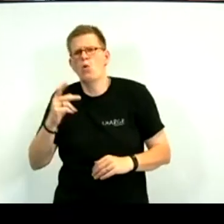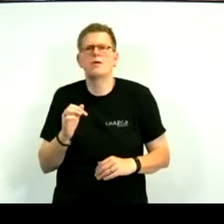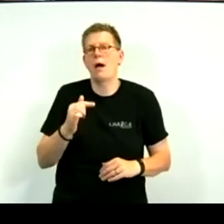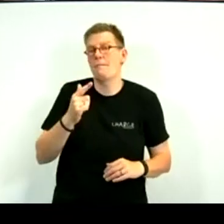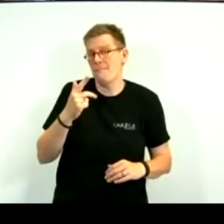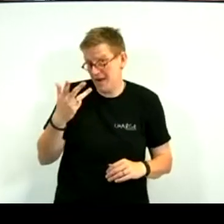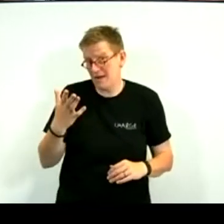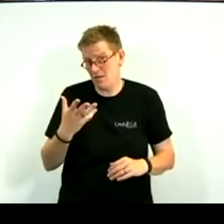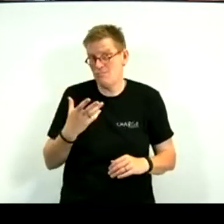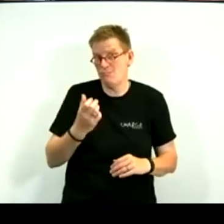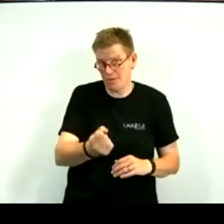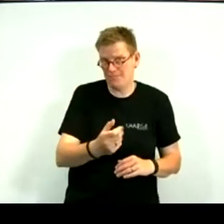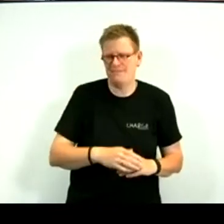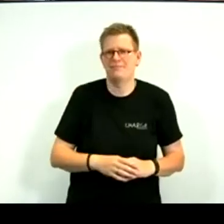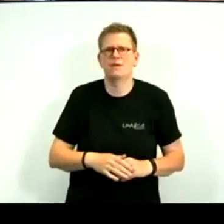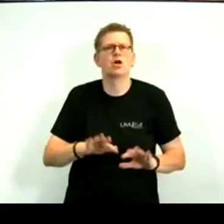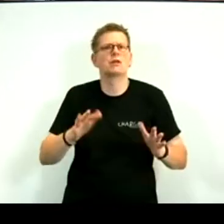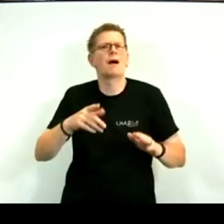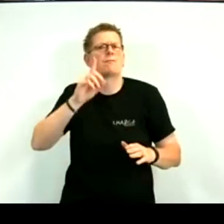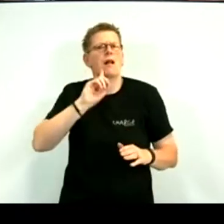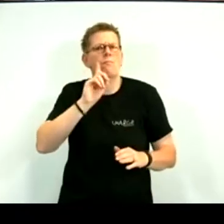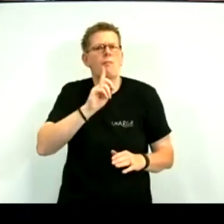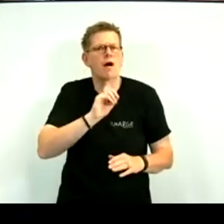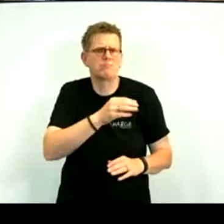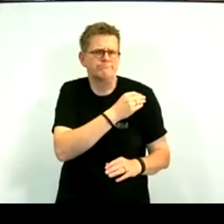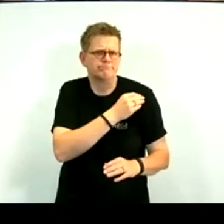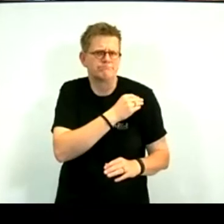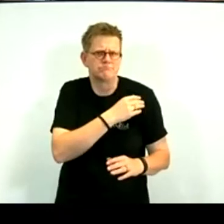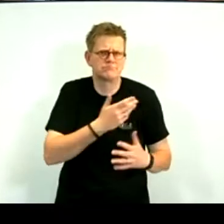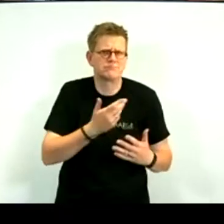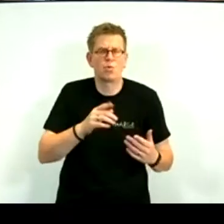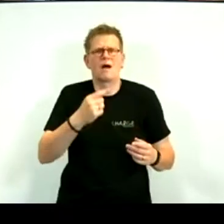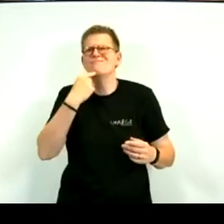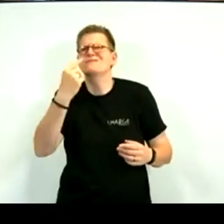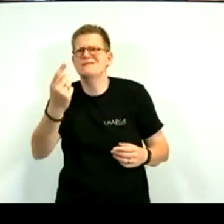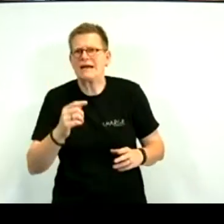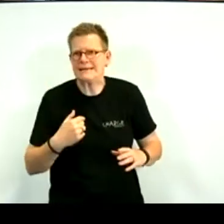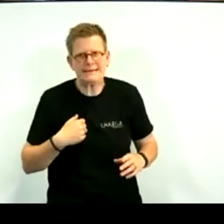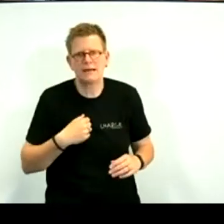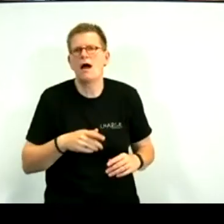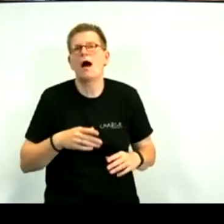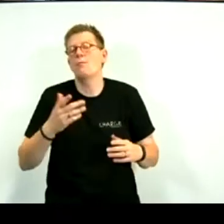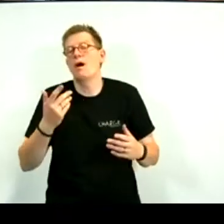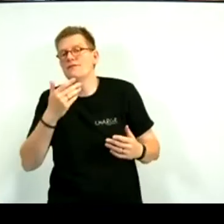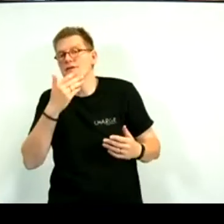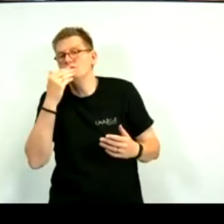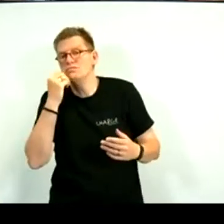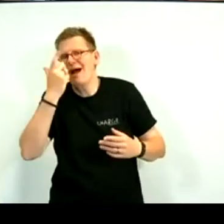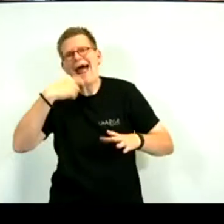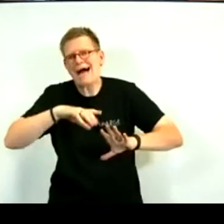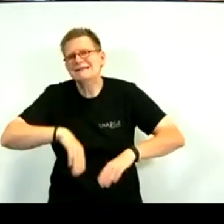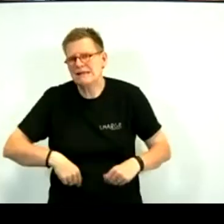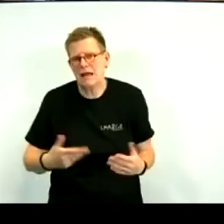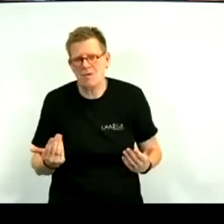taken seriously until the child is a little bit older. So first of all, the eye might not appear